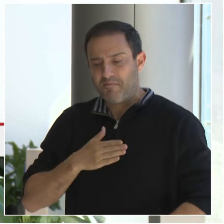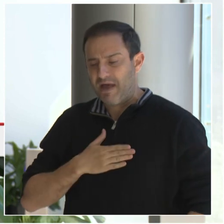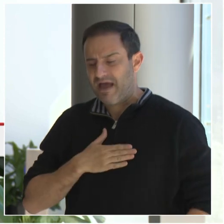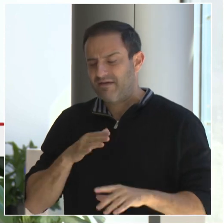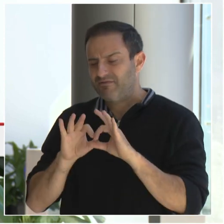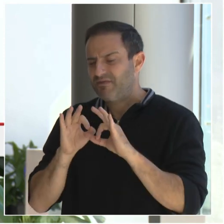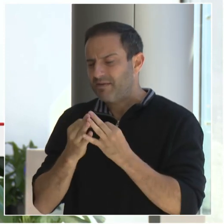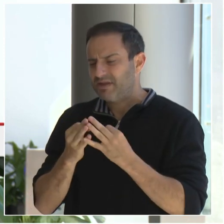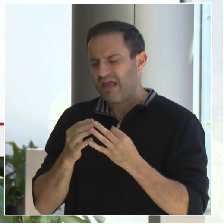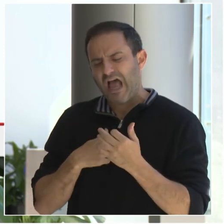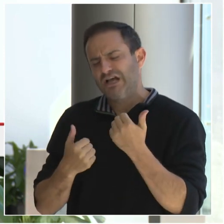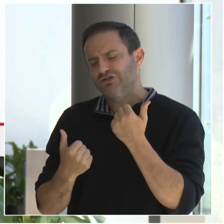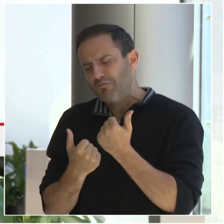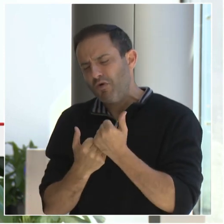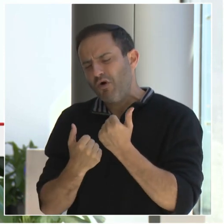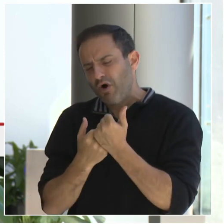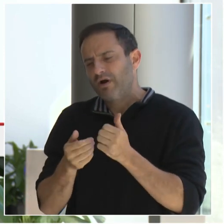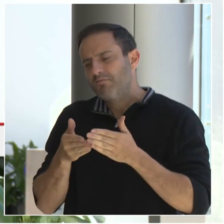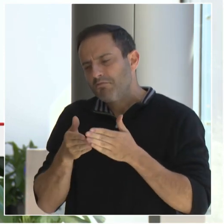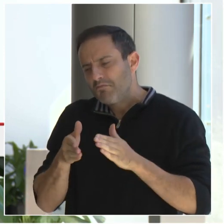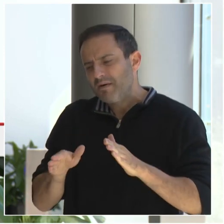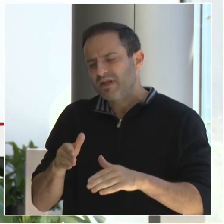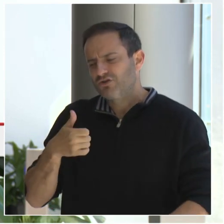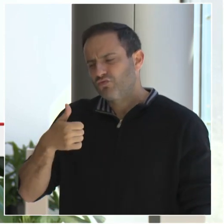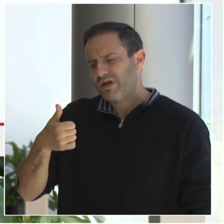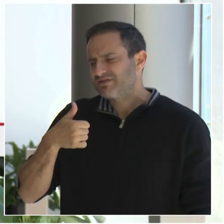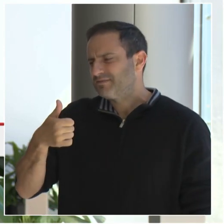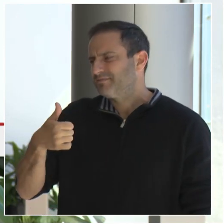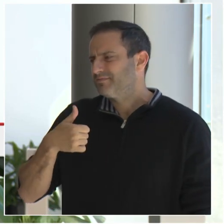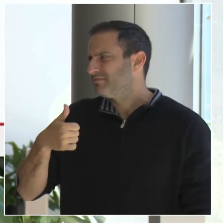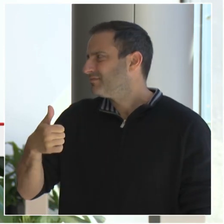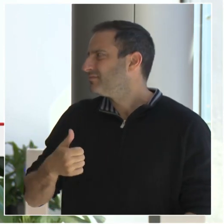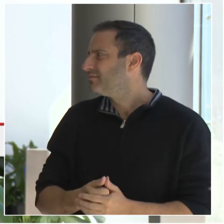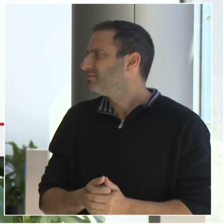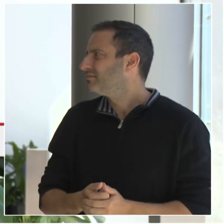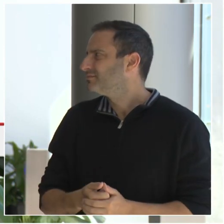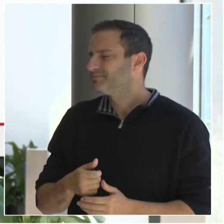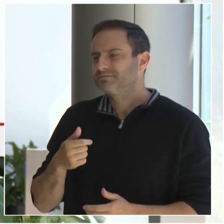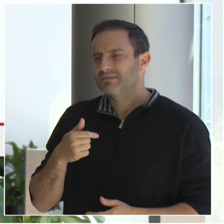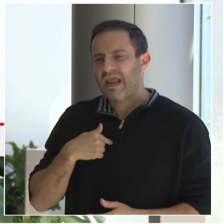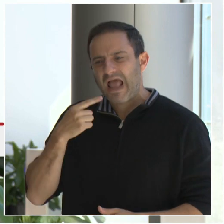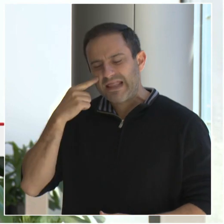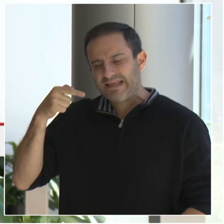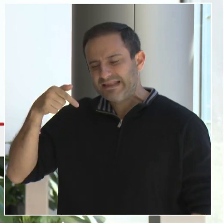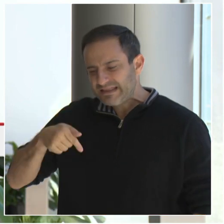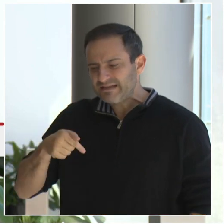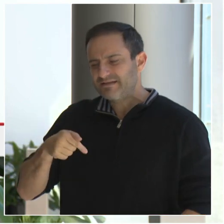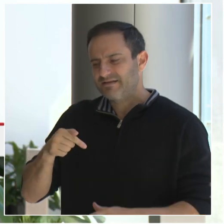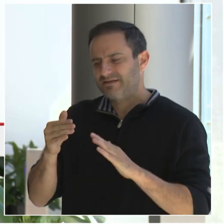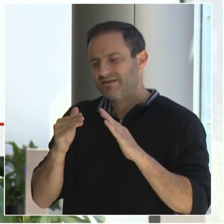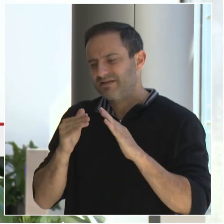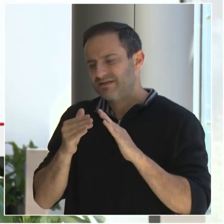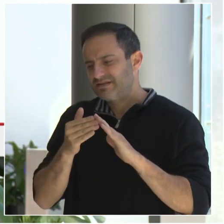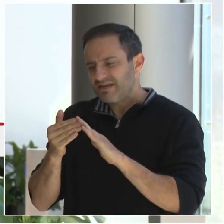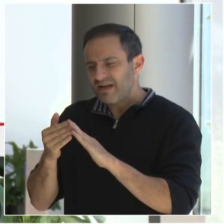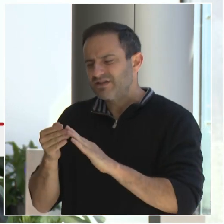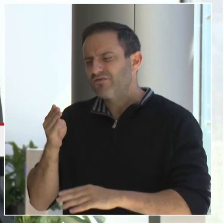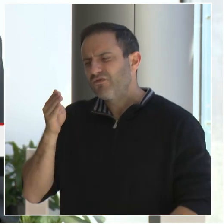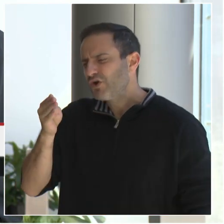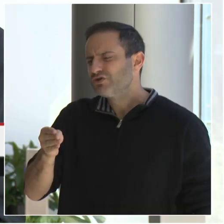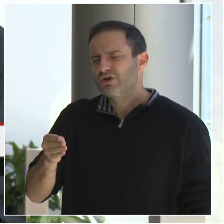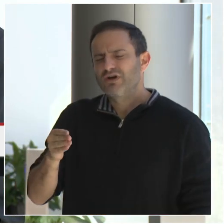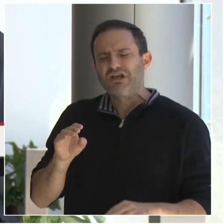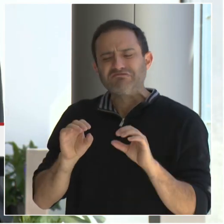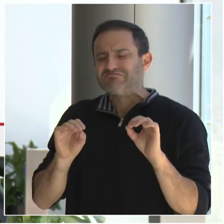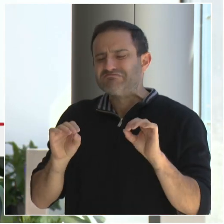huge supporter of public transit. I think that this is our city's future. And I've said before, there is no